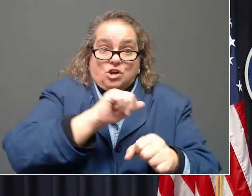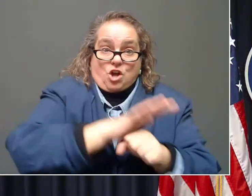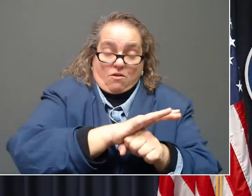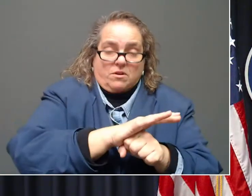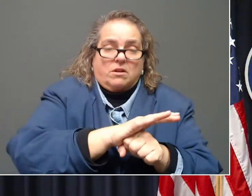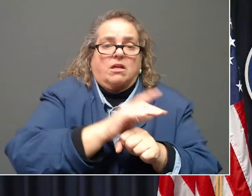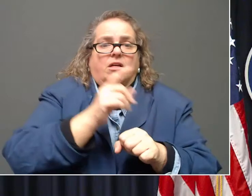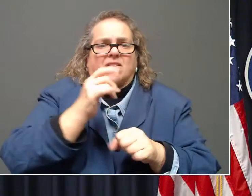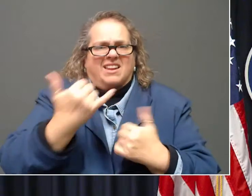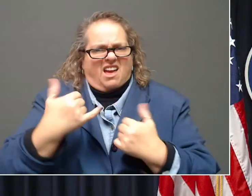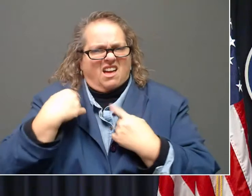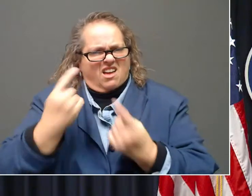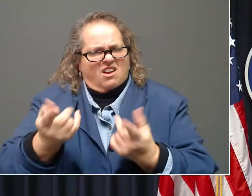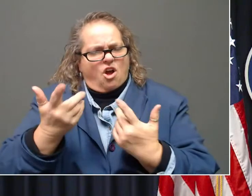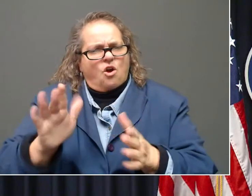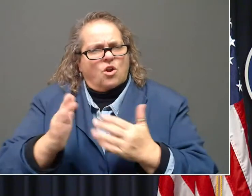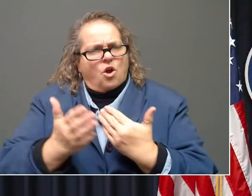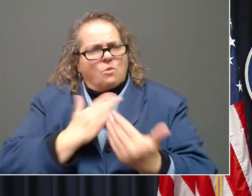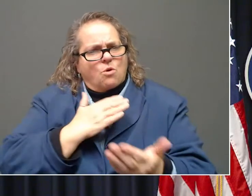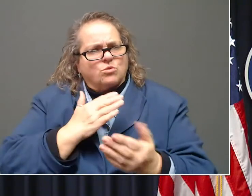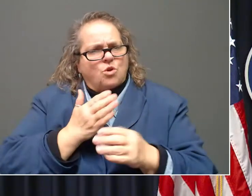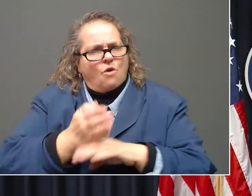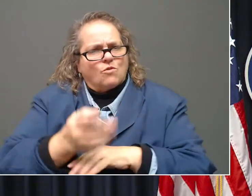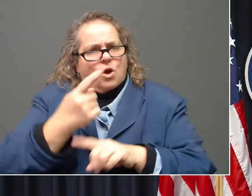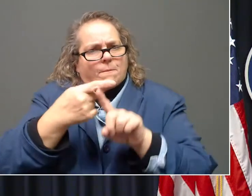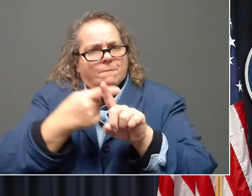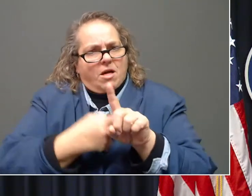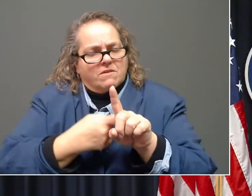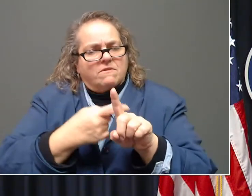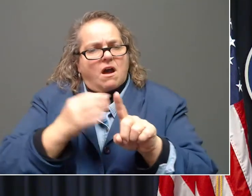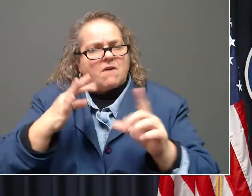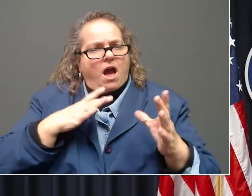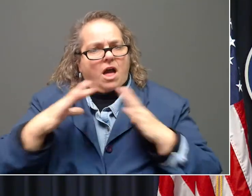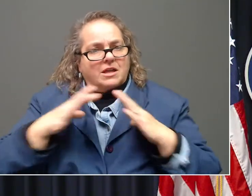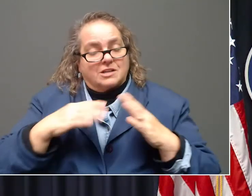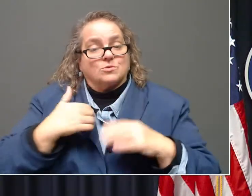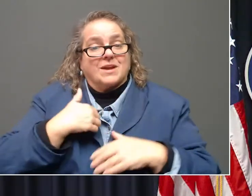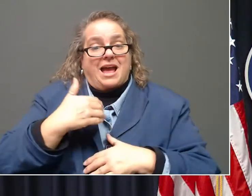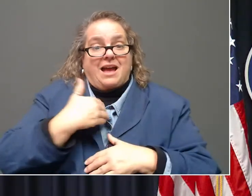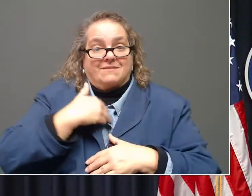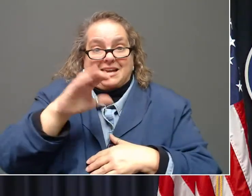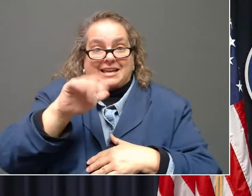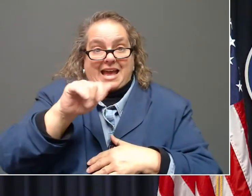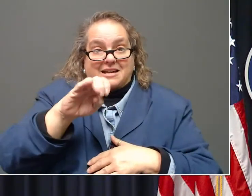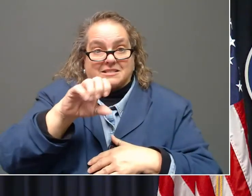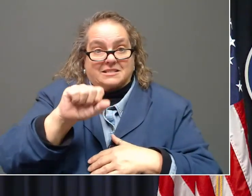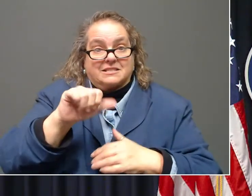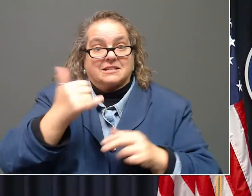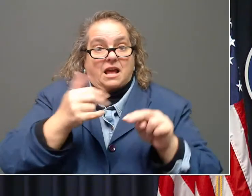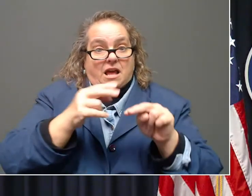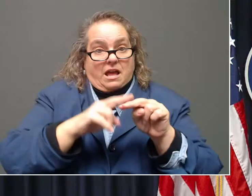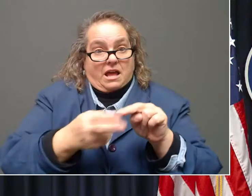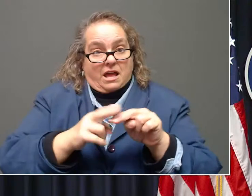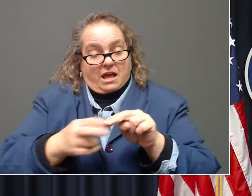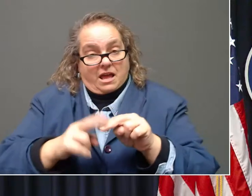All right, we will move to questions. We'll start with Stu Johnson from WEKU.